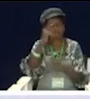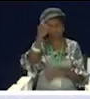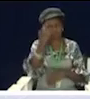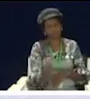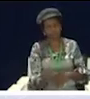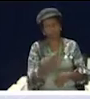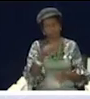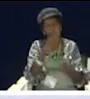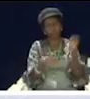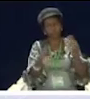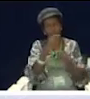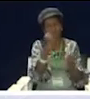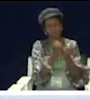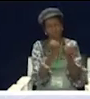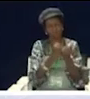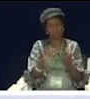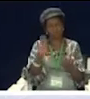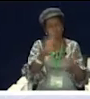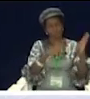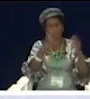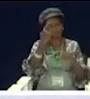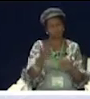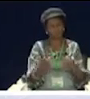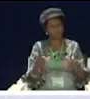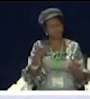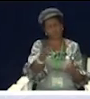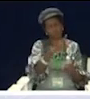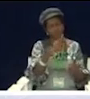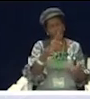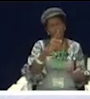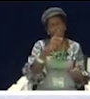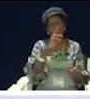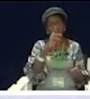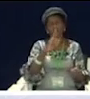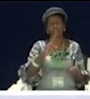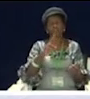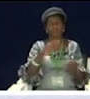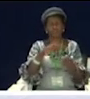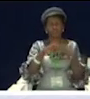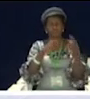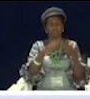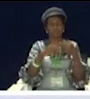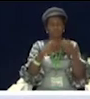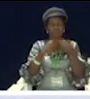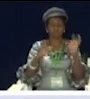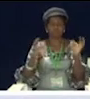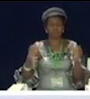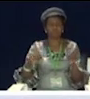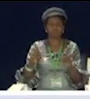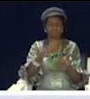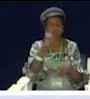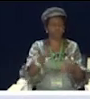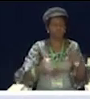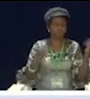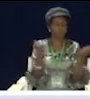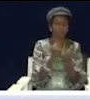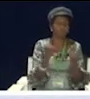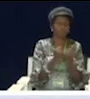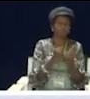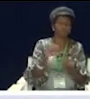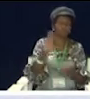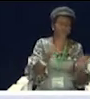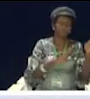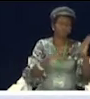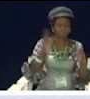And if you are fighting your battles alone, you are bound to lose. You can't fight the devil alone.